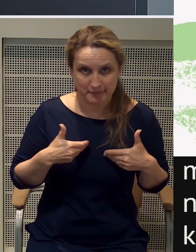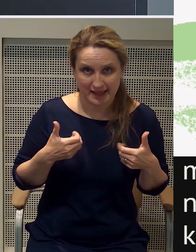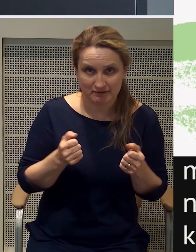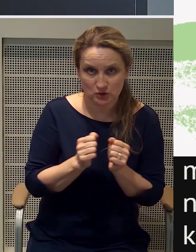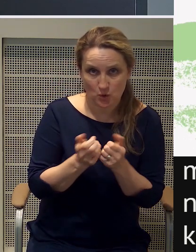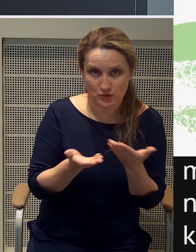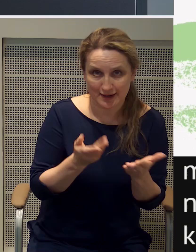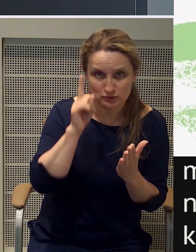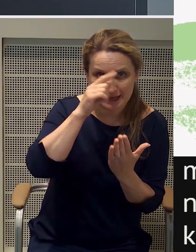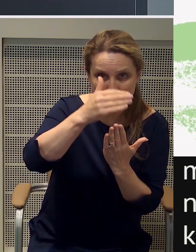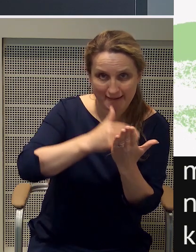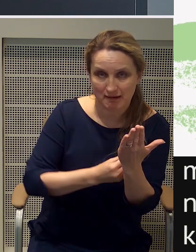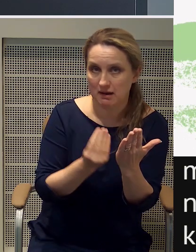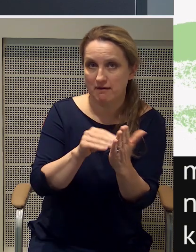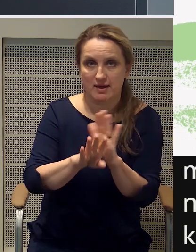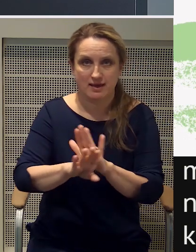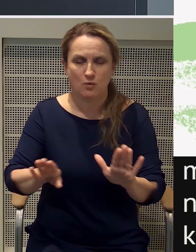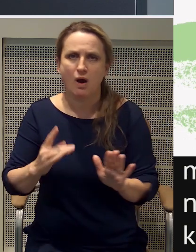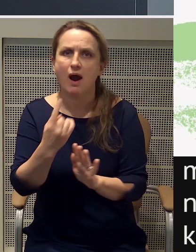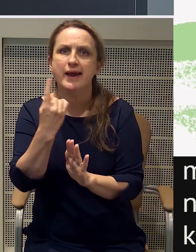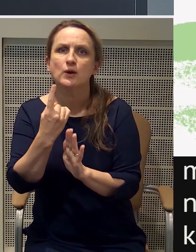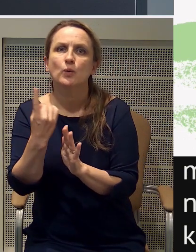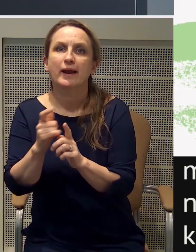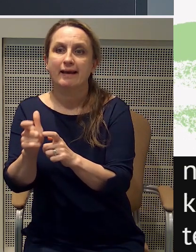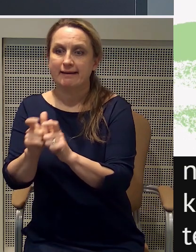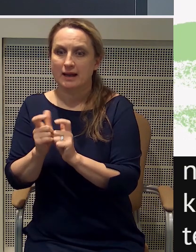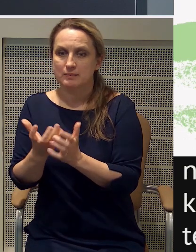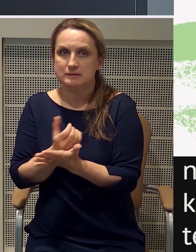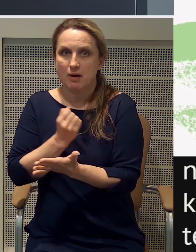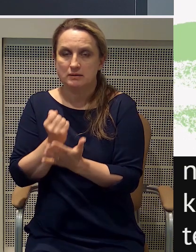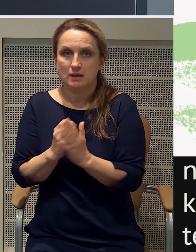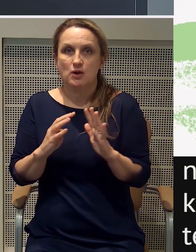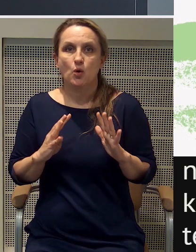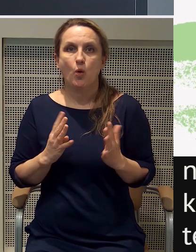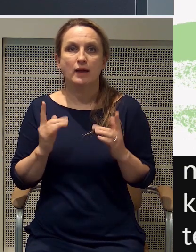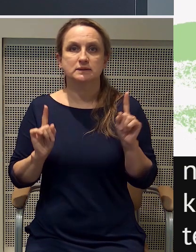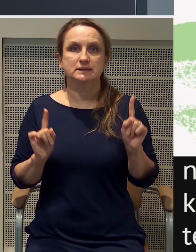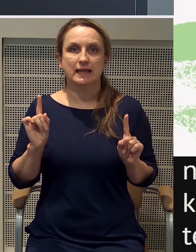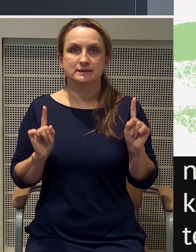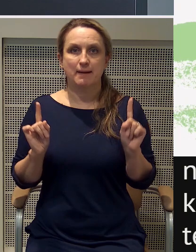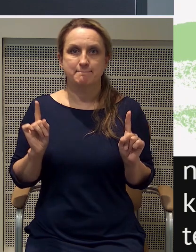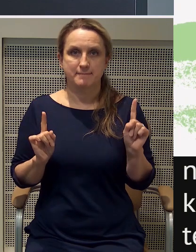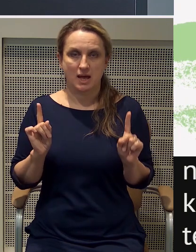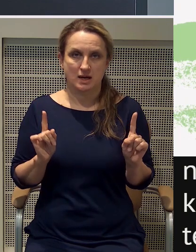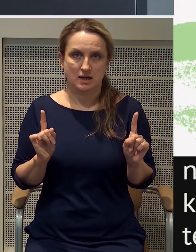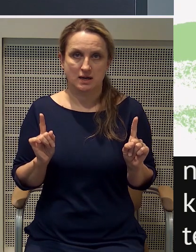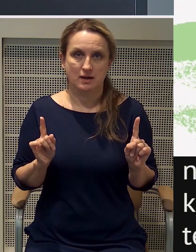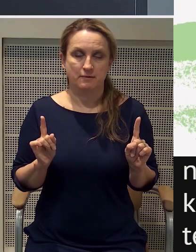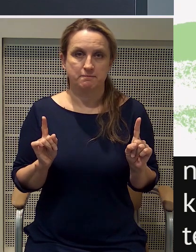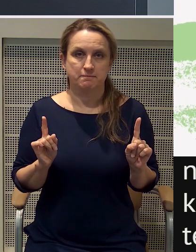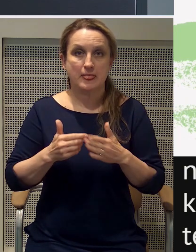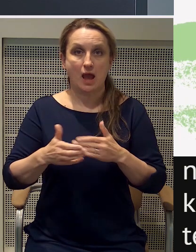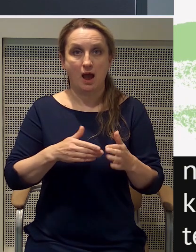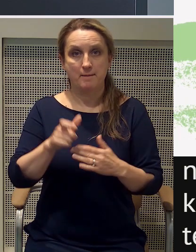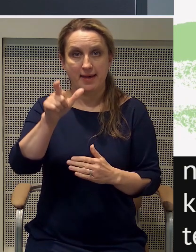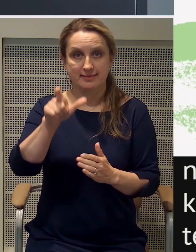hadn't been any new information about the status. And the only message I received was on